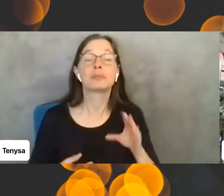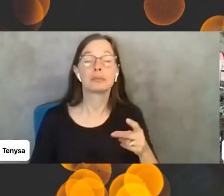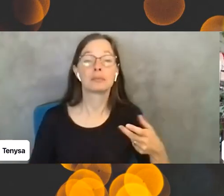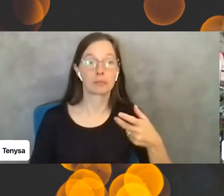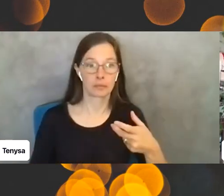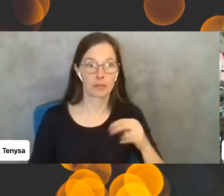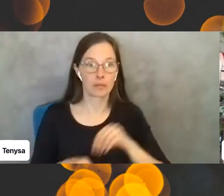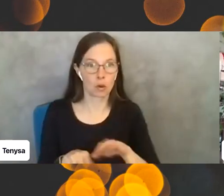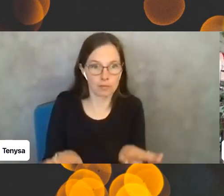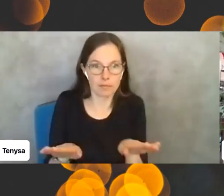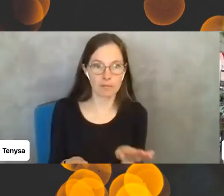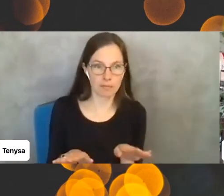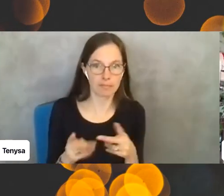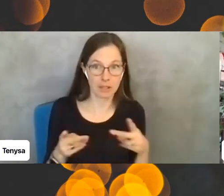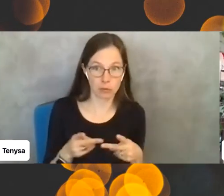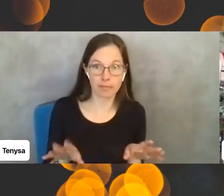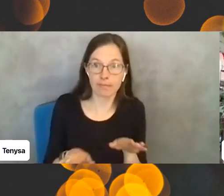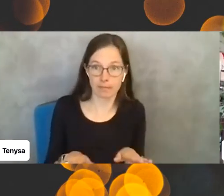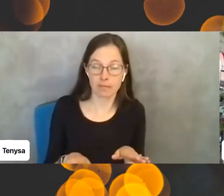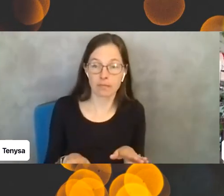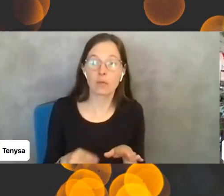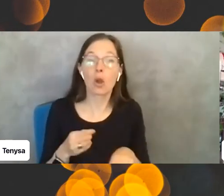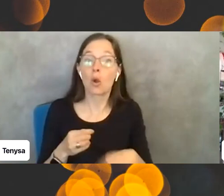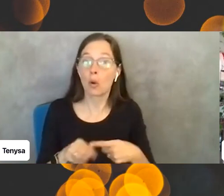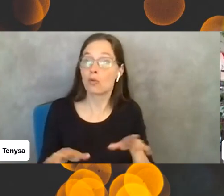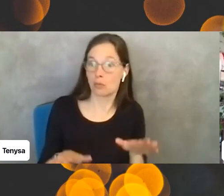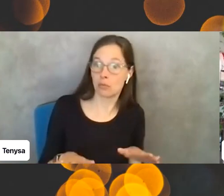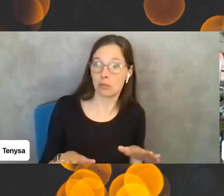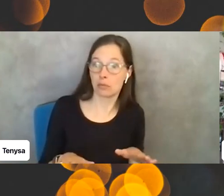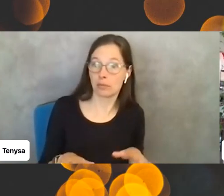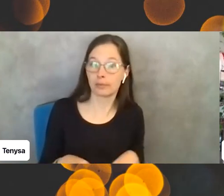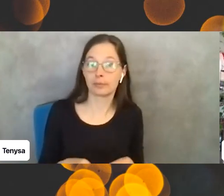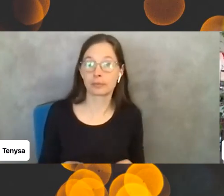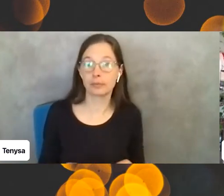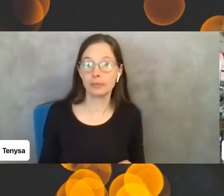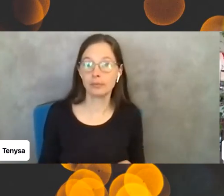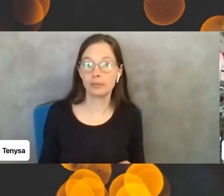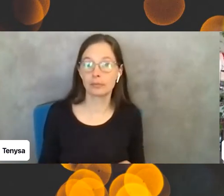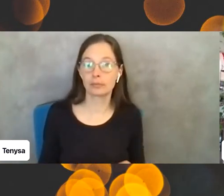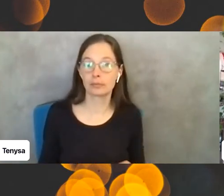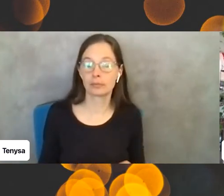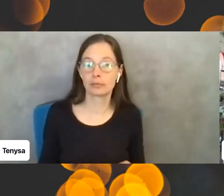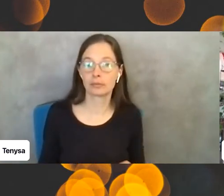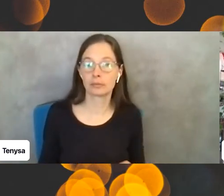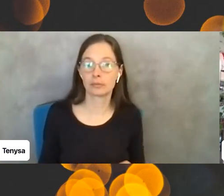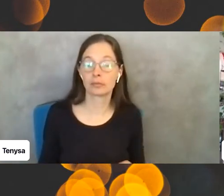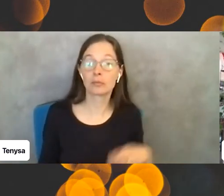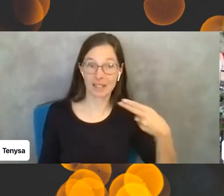guard position. When you're on your on guard, remember again, heels are in this invisible